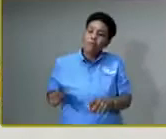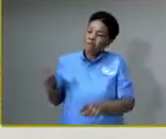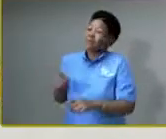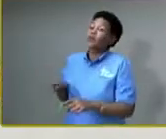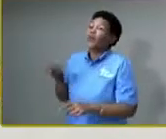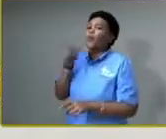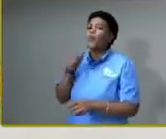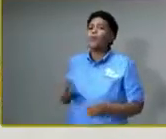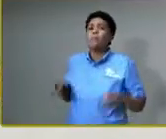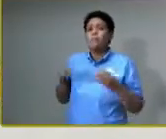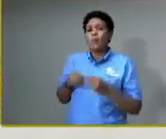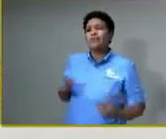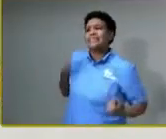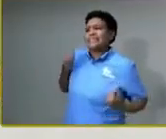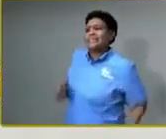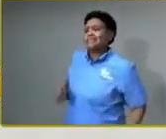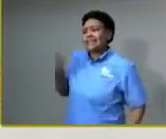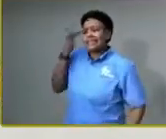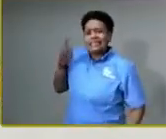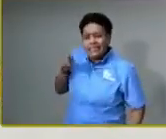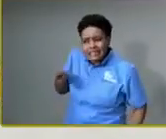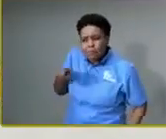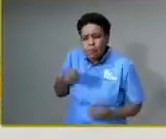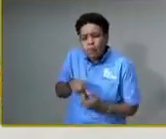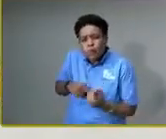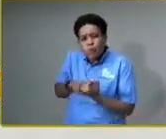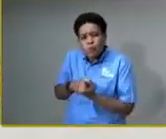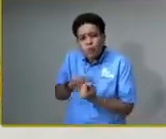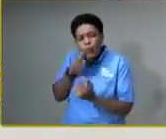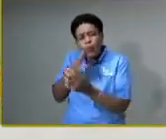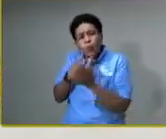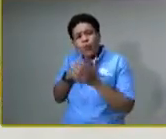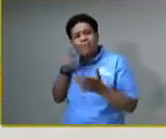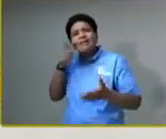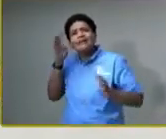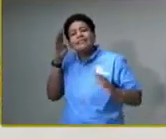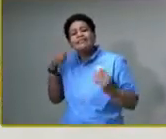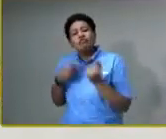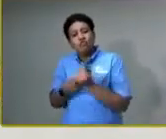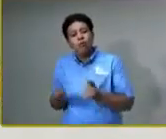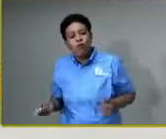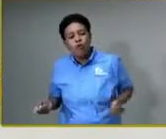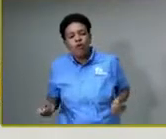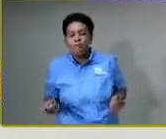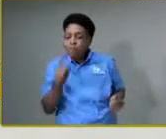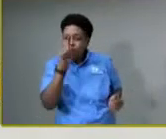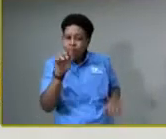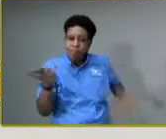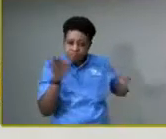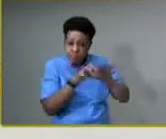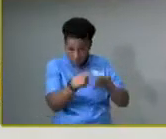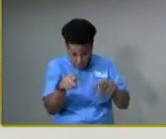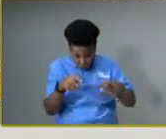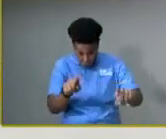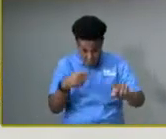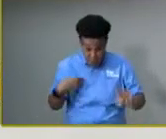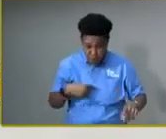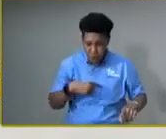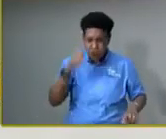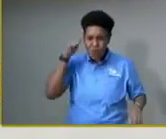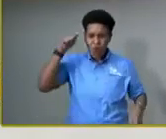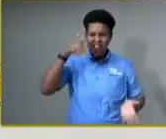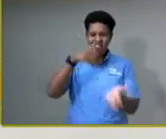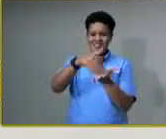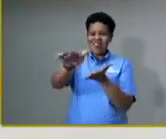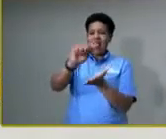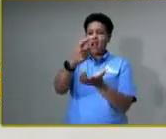cases that are more severe and that are required for that attention. So it's very important that while we will not turn anyone